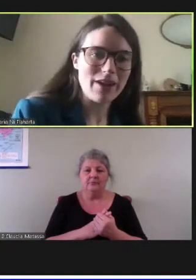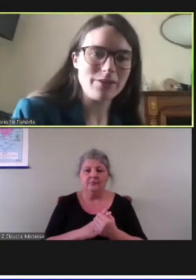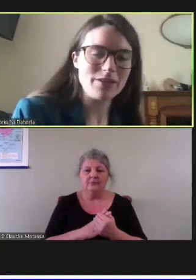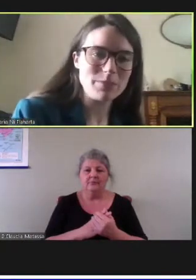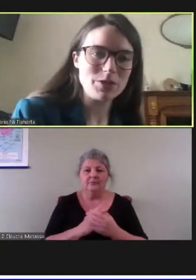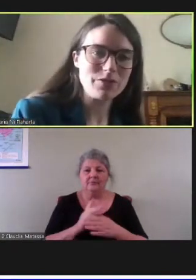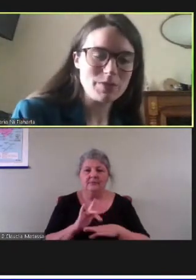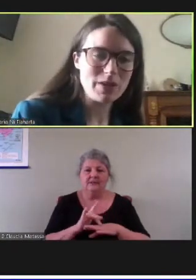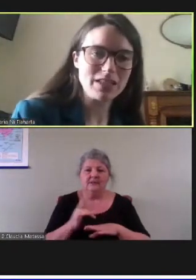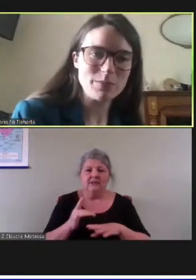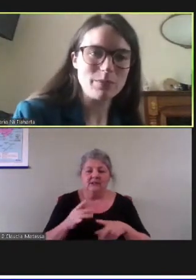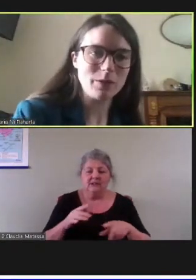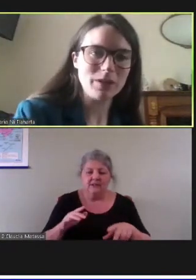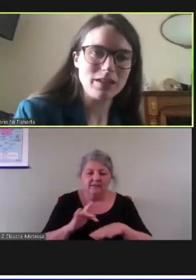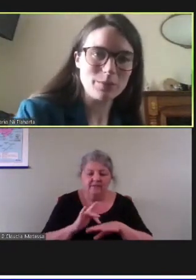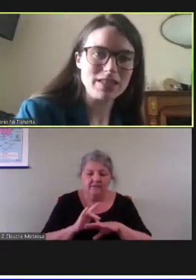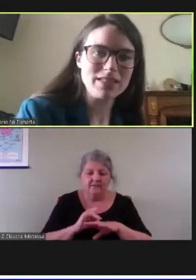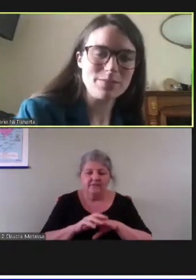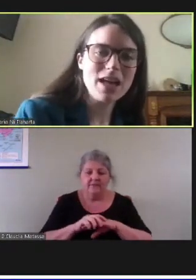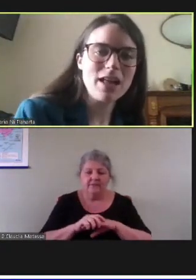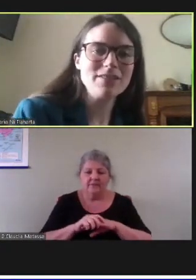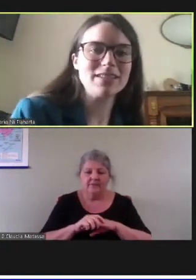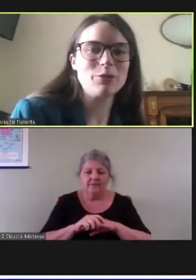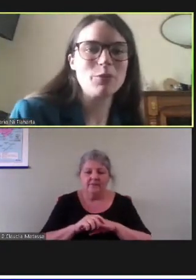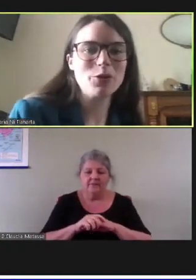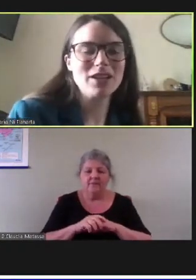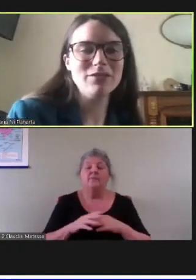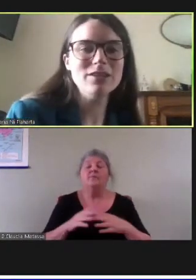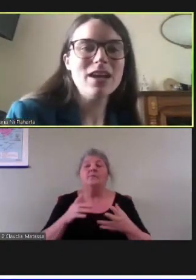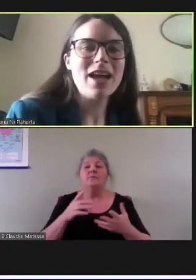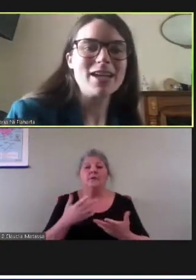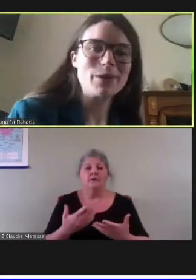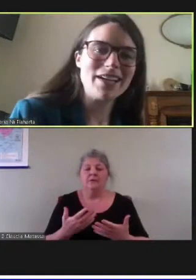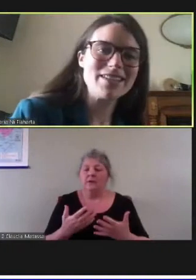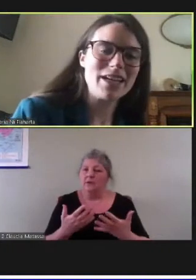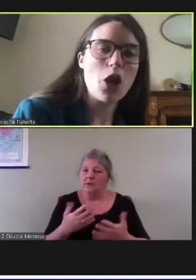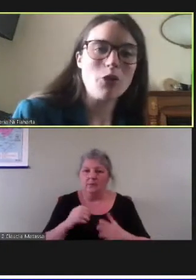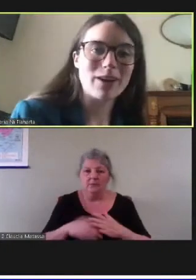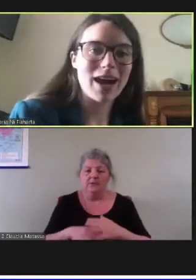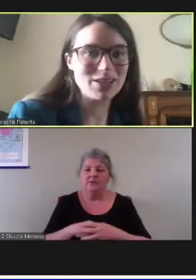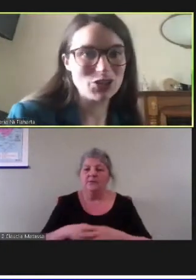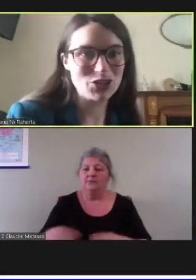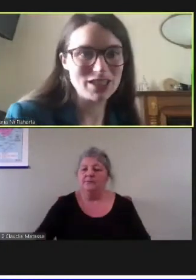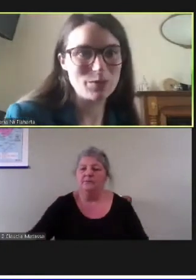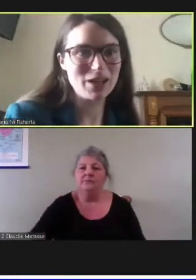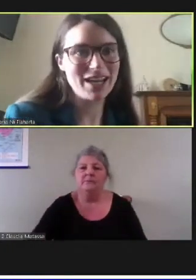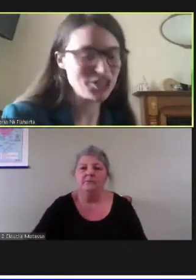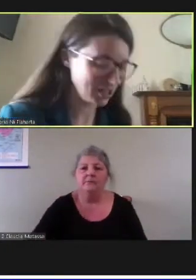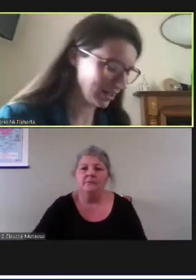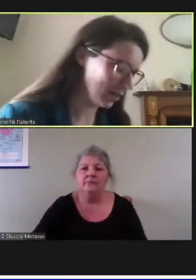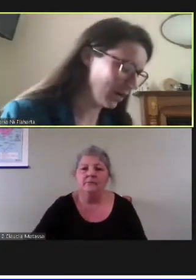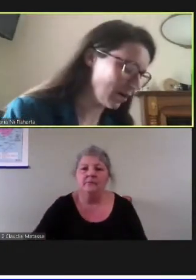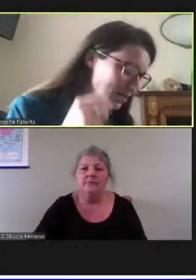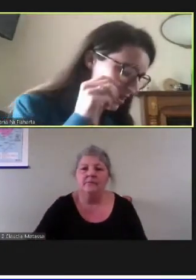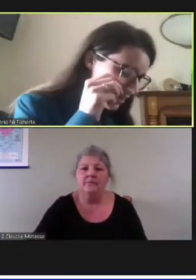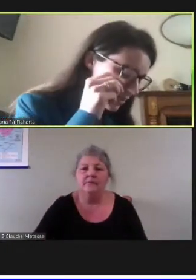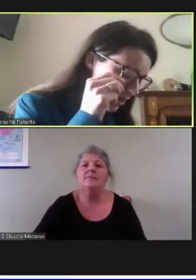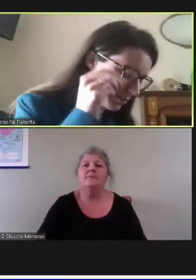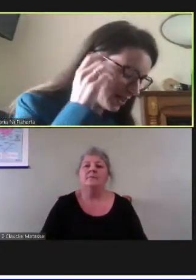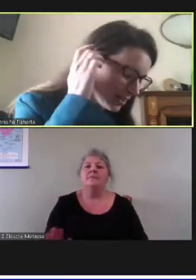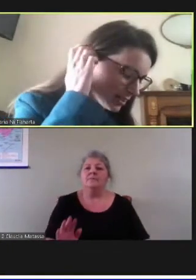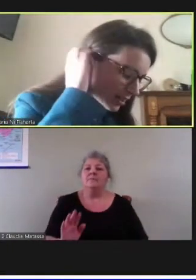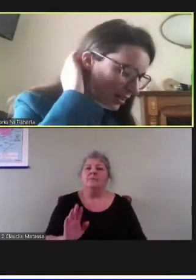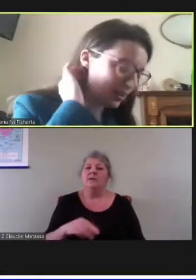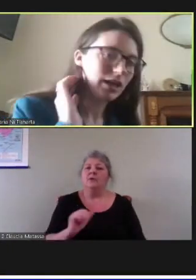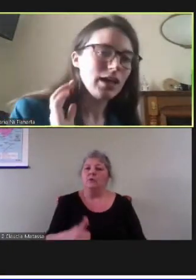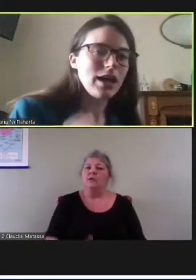And we found, I suppose, from speaking to people within the prisons themselves, that they were both kind of experiencing over and under stimulation. Can we go to the next